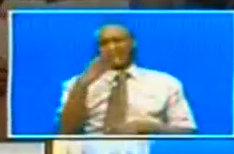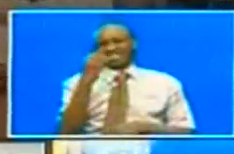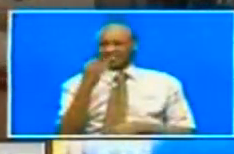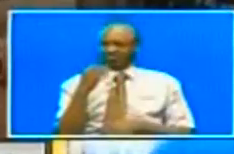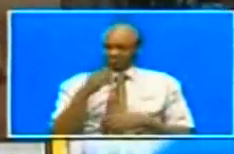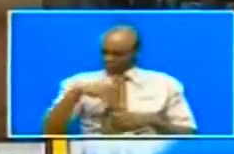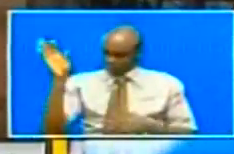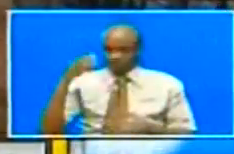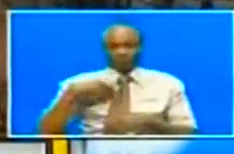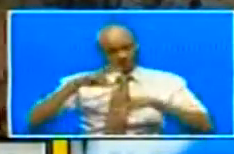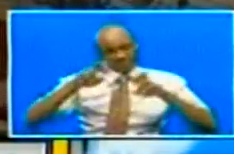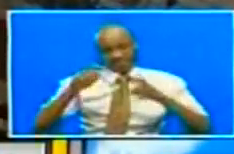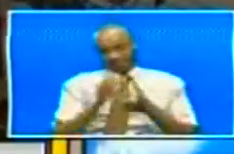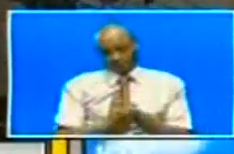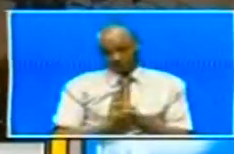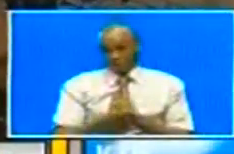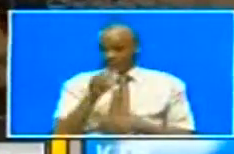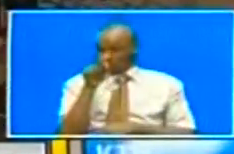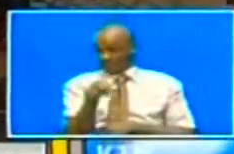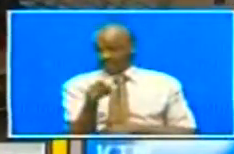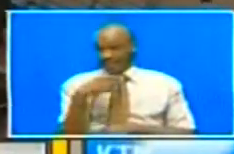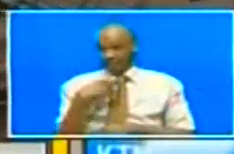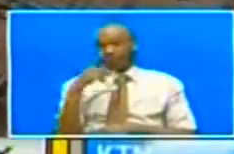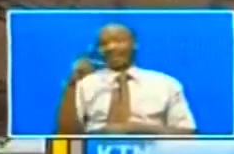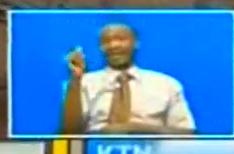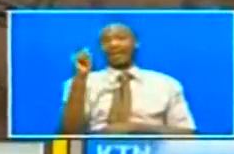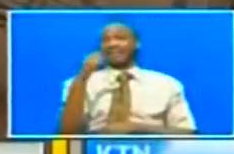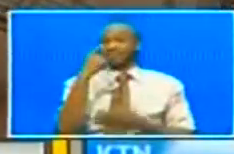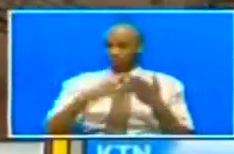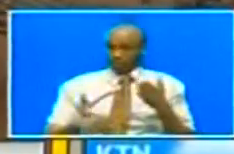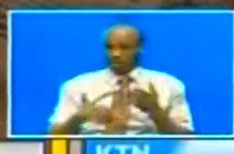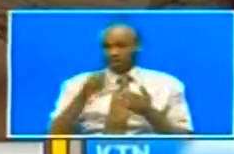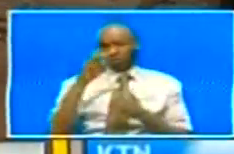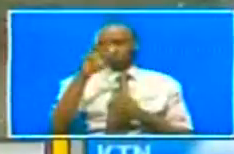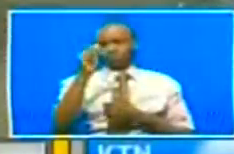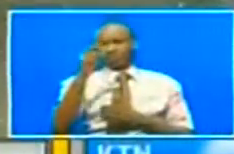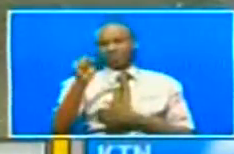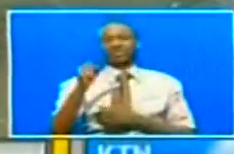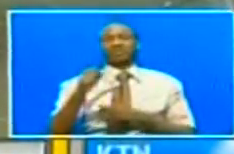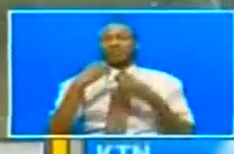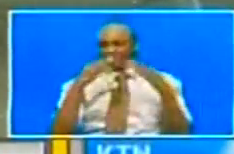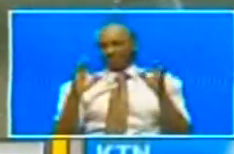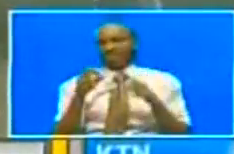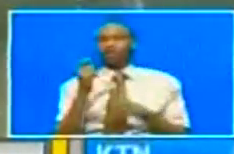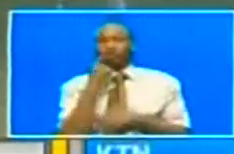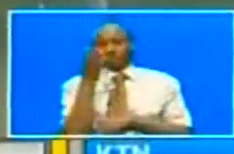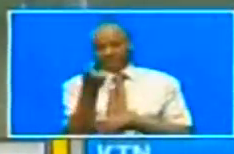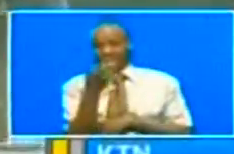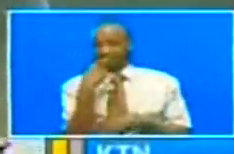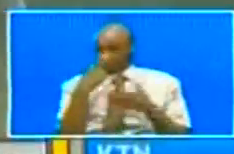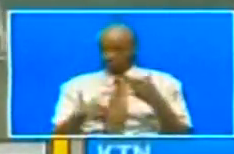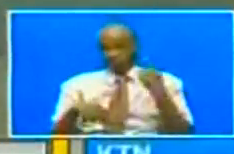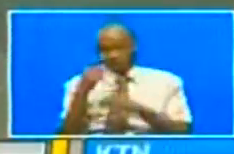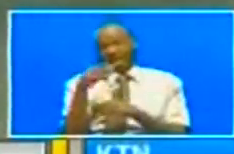February to pave way for investigations to how KAA issued tender to Swiss-based duty-free shops operator Dafri won the